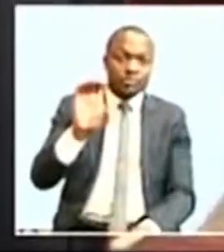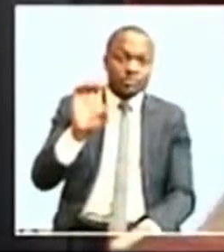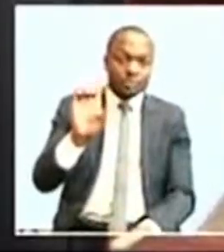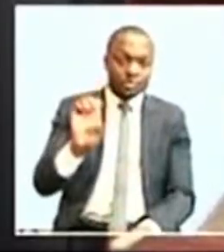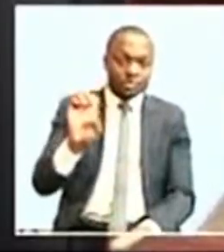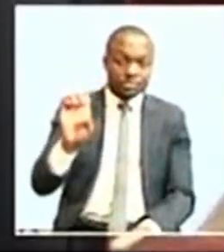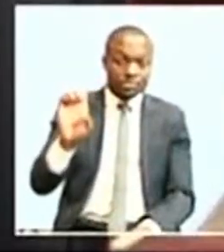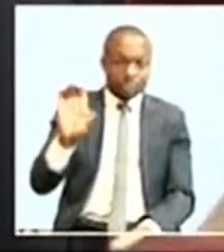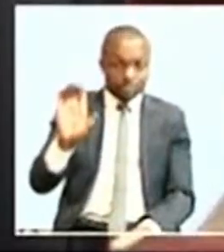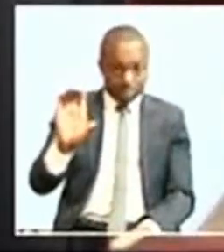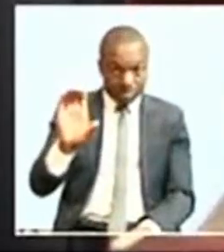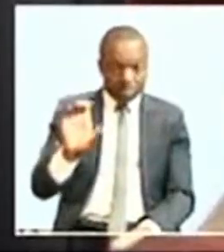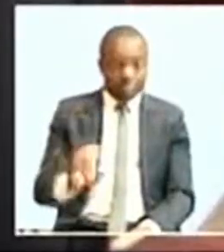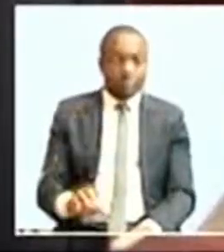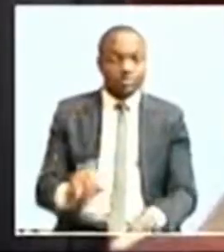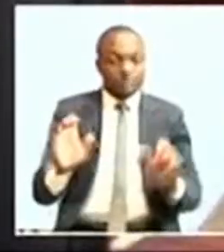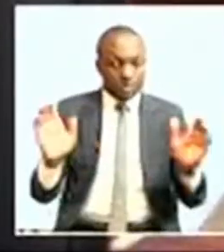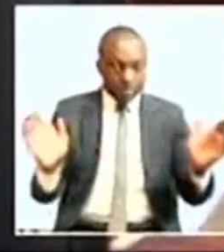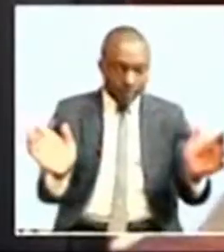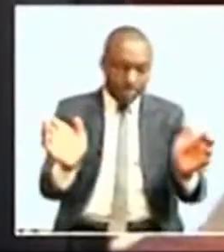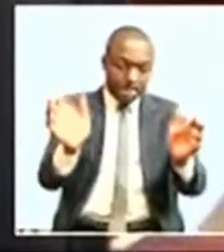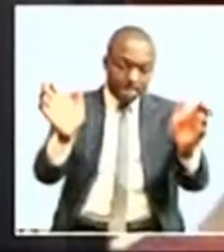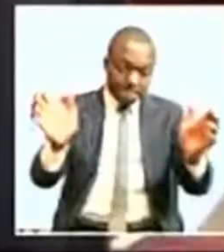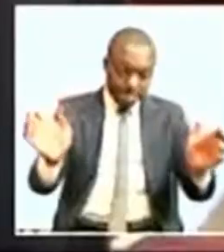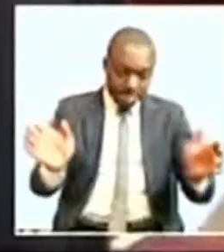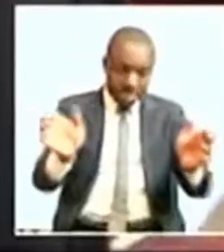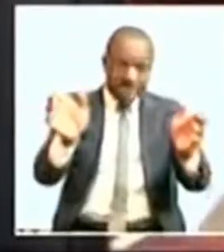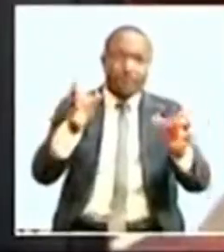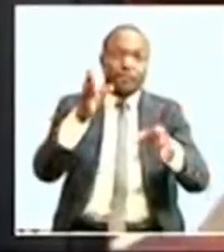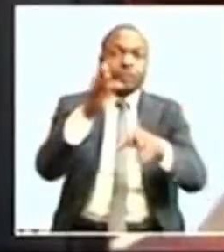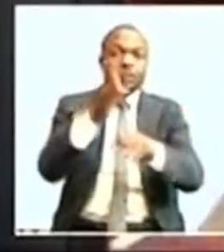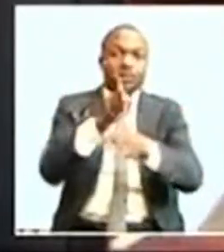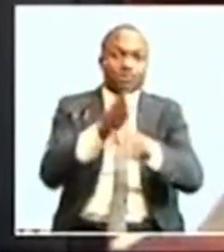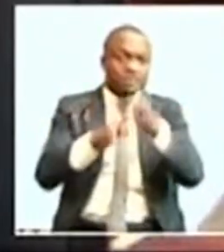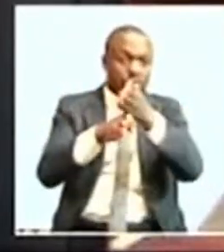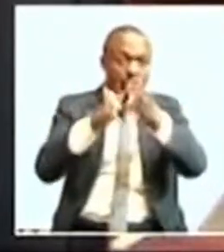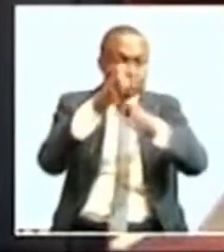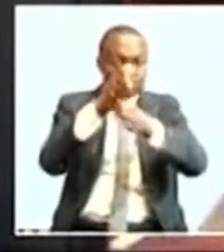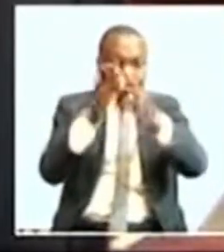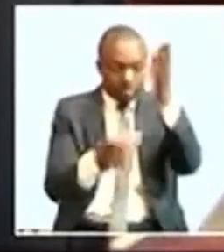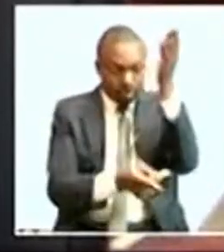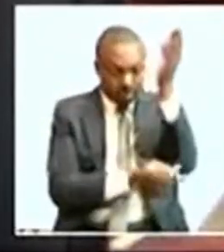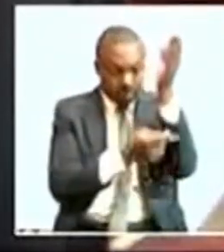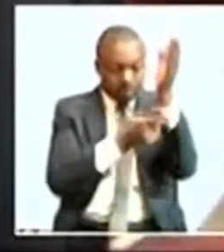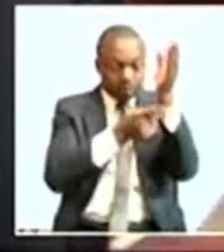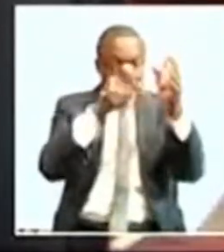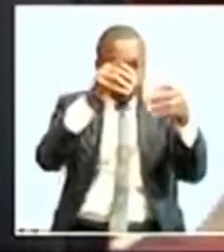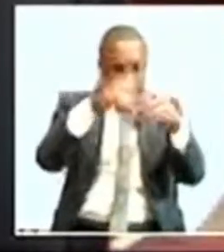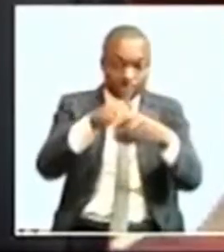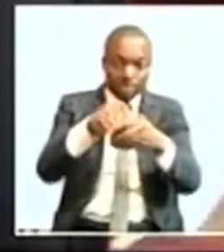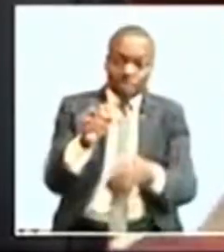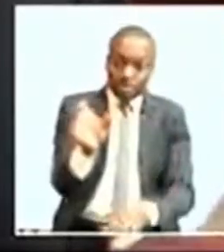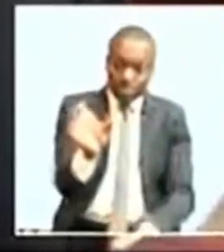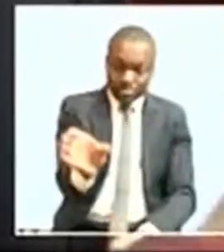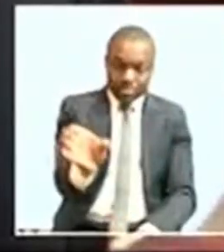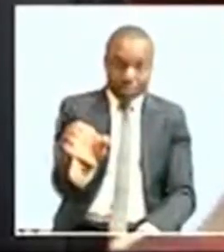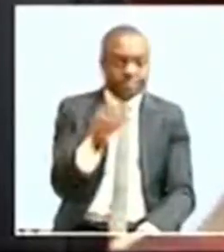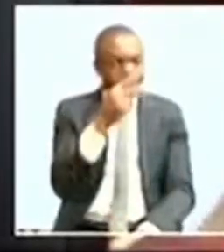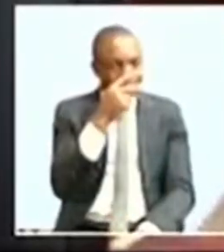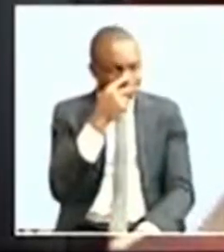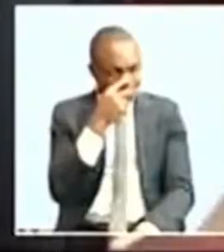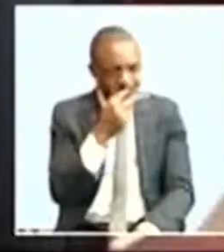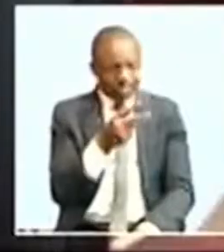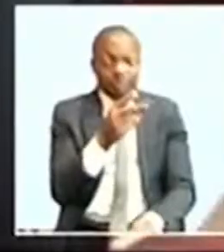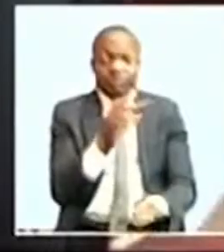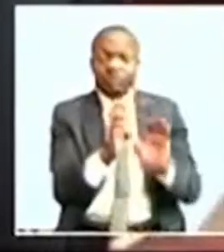CEEC is to encourage infrastructure development around the sector, mainly looking at,